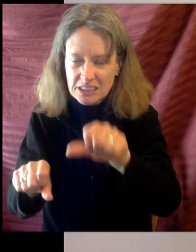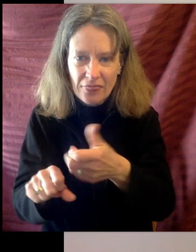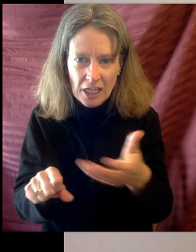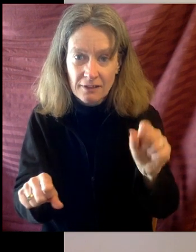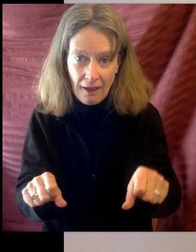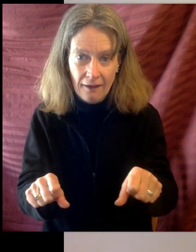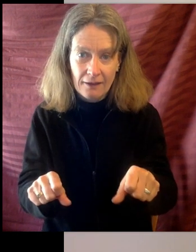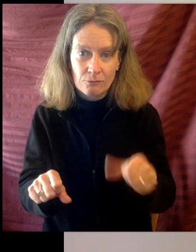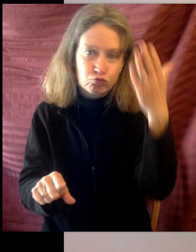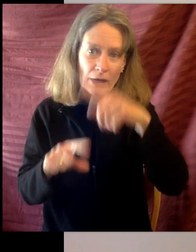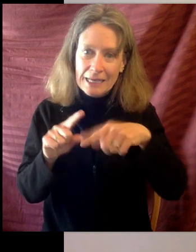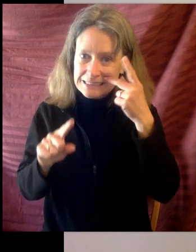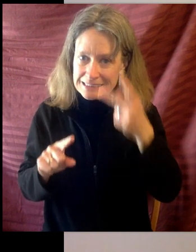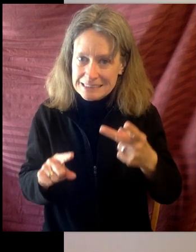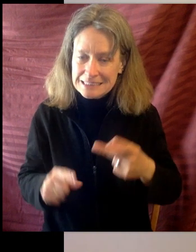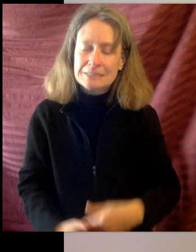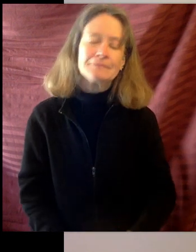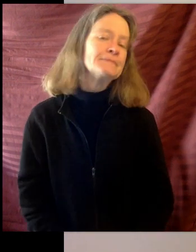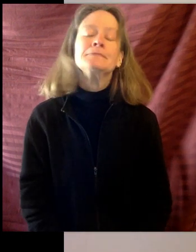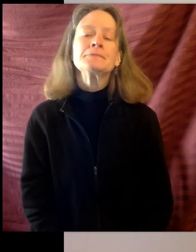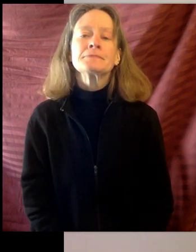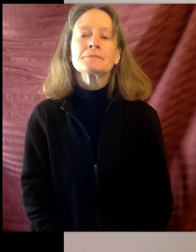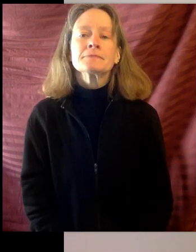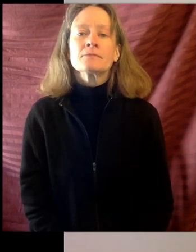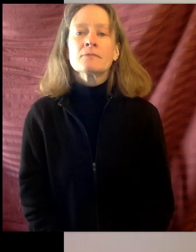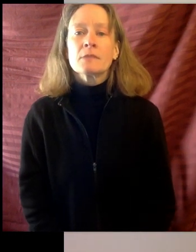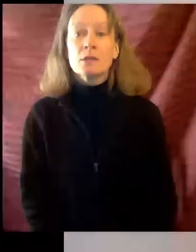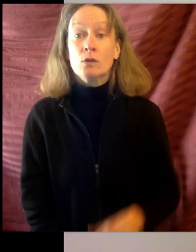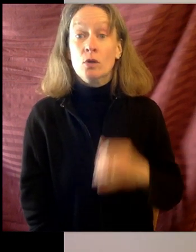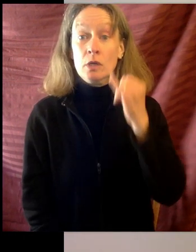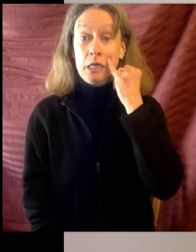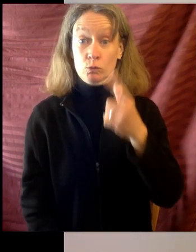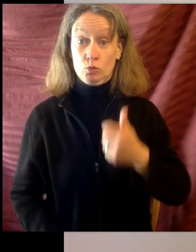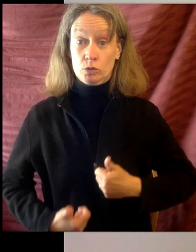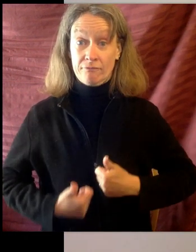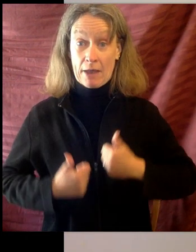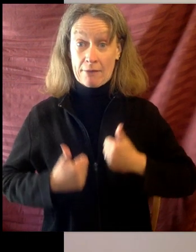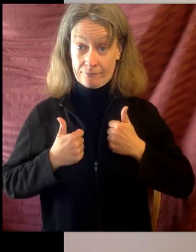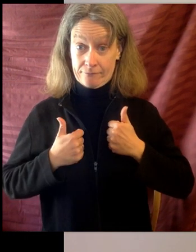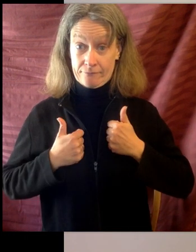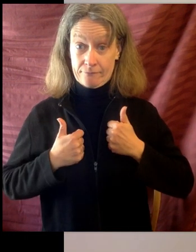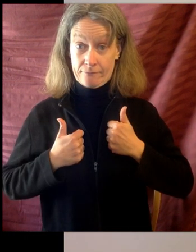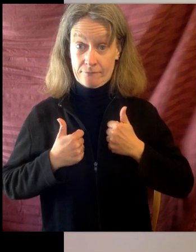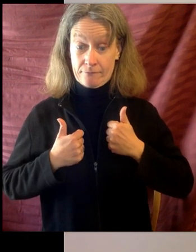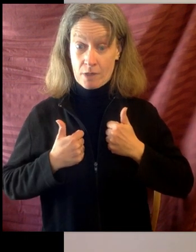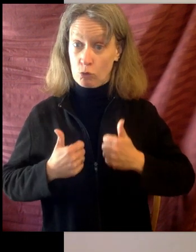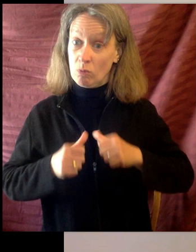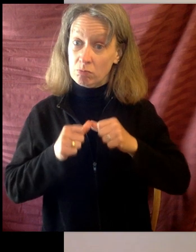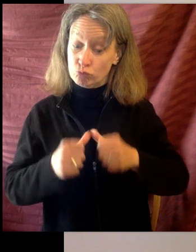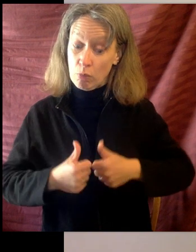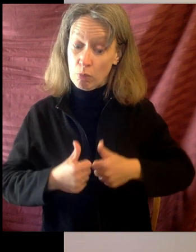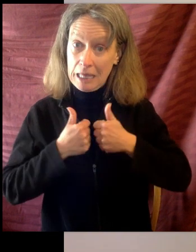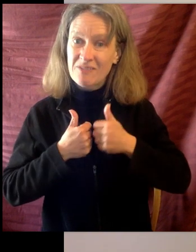If you survive, if you live, you have a better chance of having babies. And